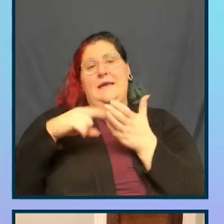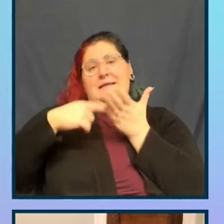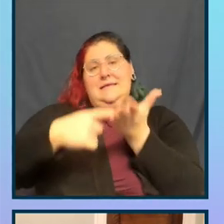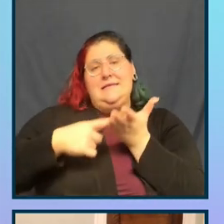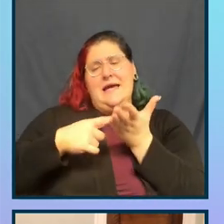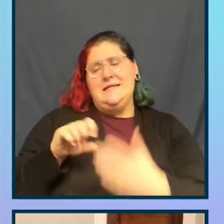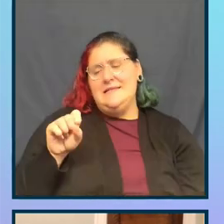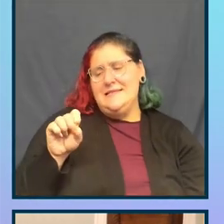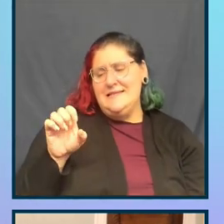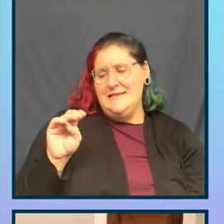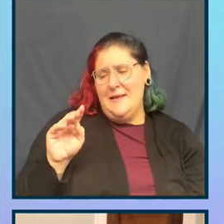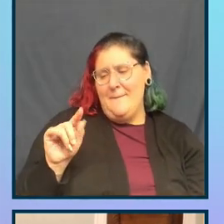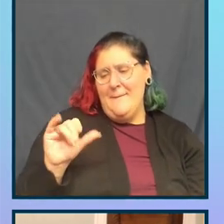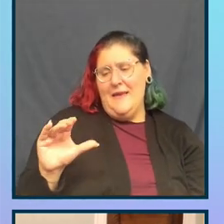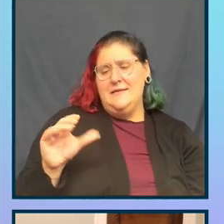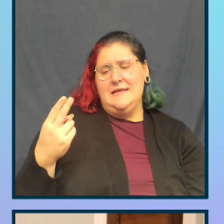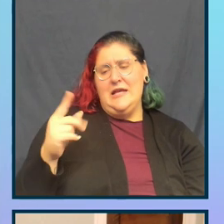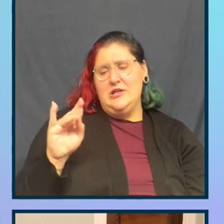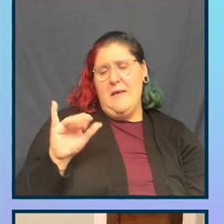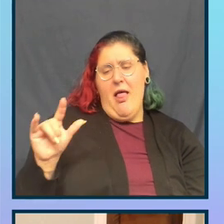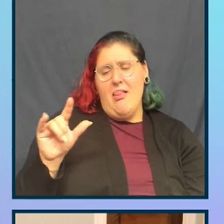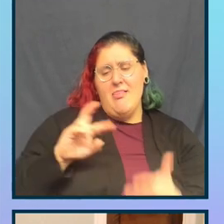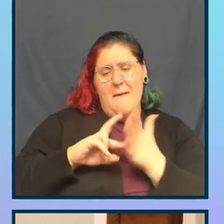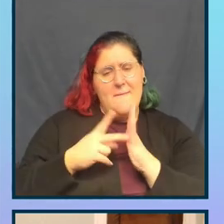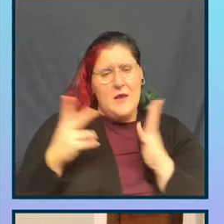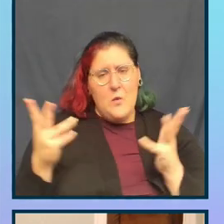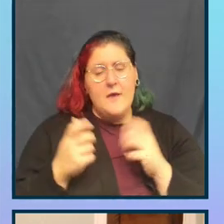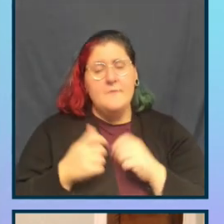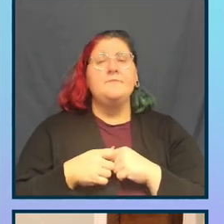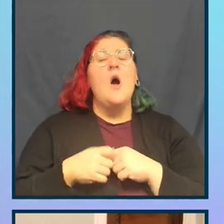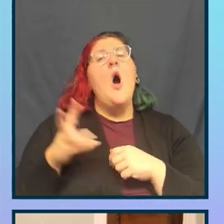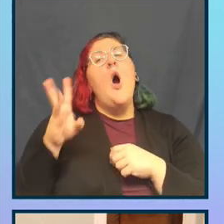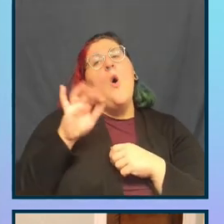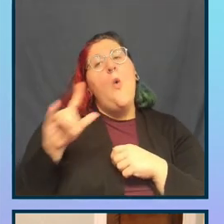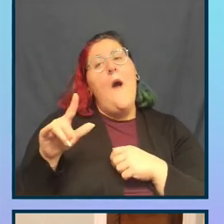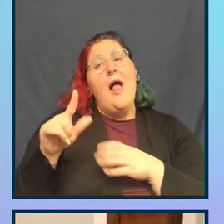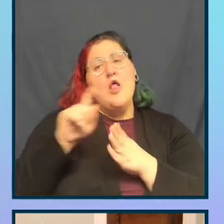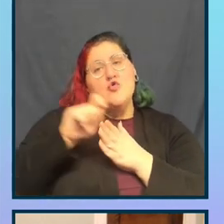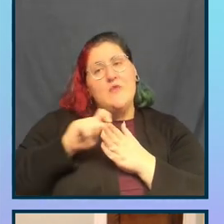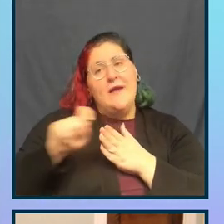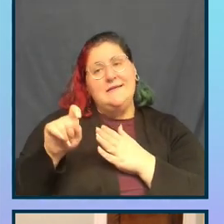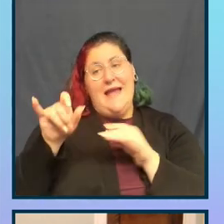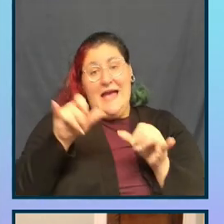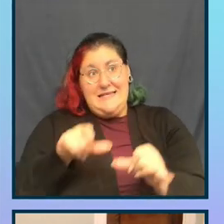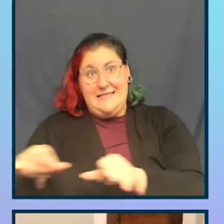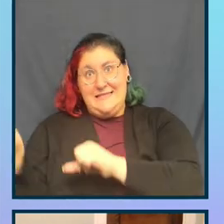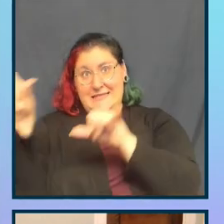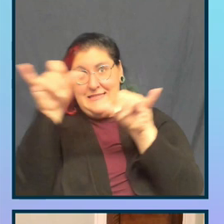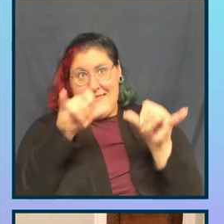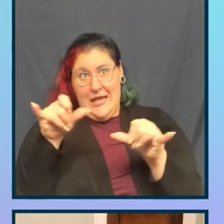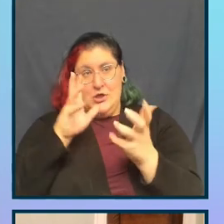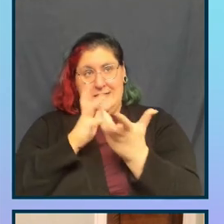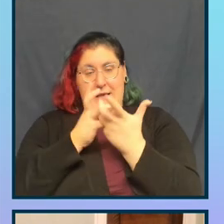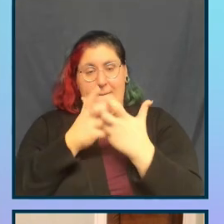Semantic HTML is well-written, standards-compliant HTML markup that uses proper